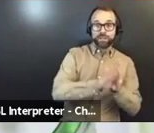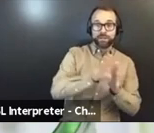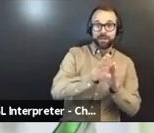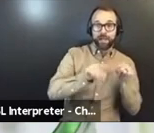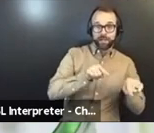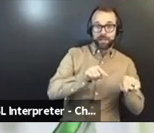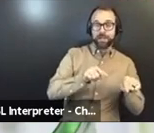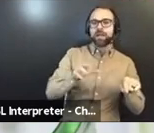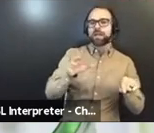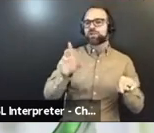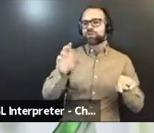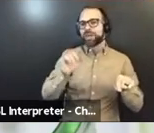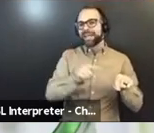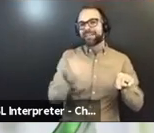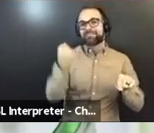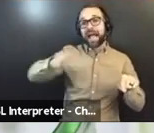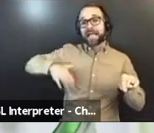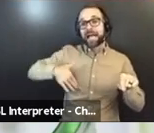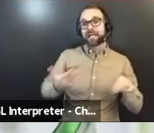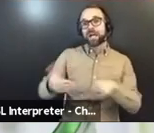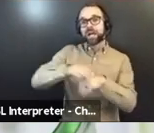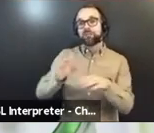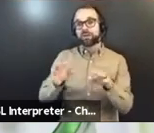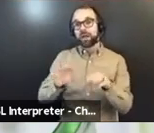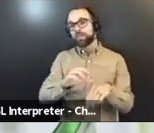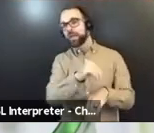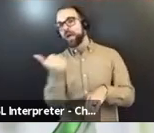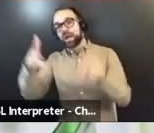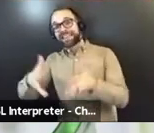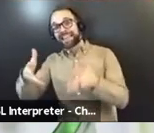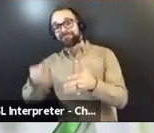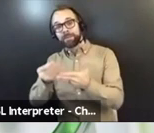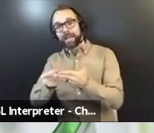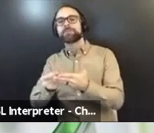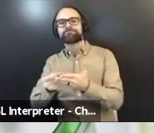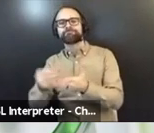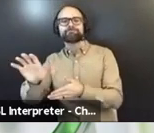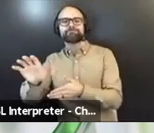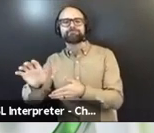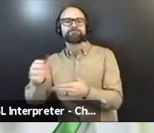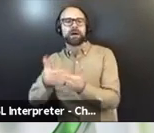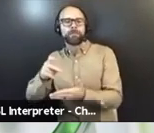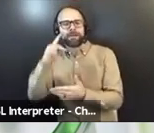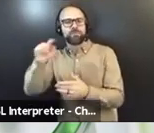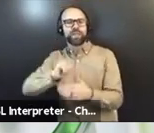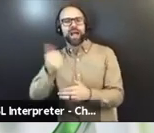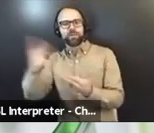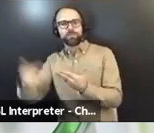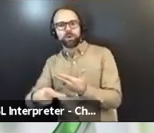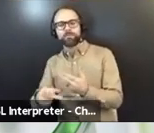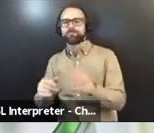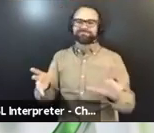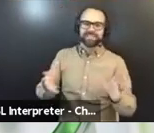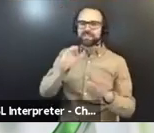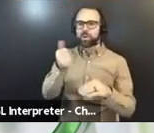claim is the only difference that you haven't got covered by that program. So it's not really stacking, it's more, you got to figure out, and this is